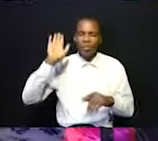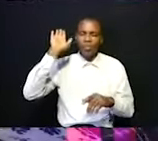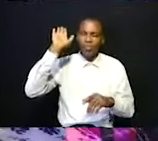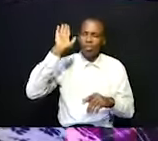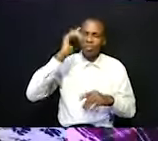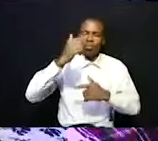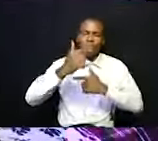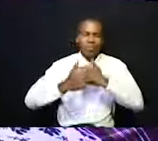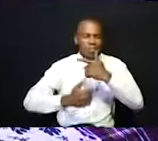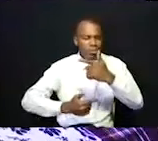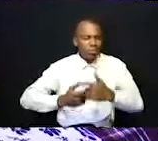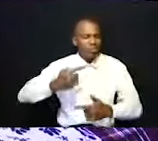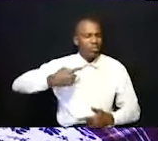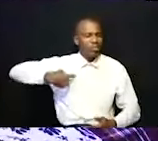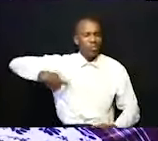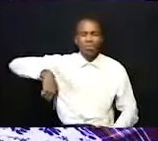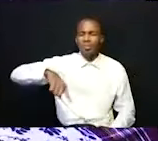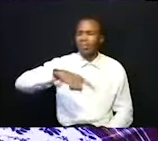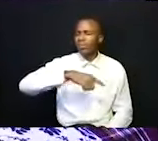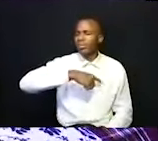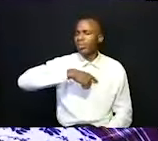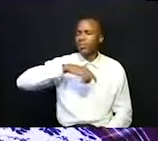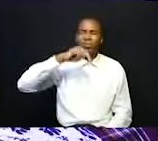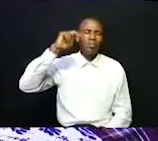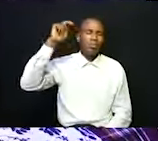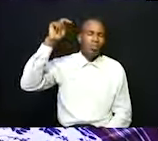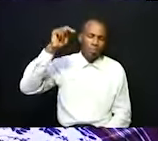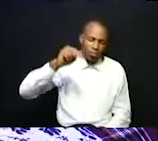Thy grace we